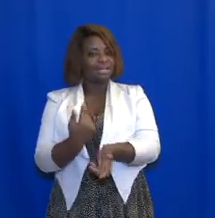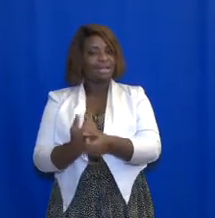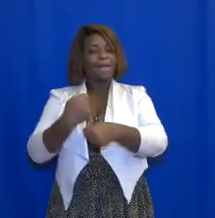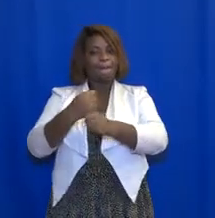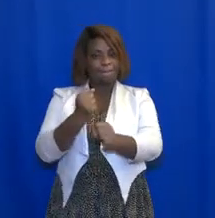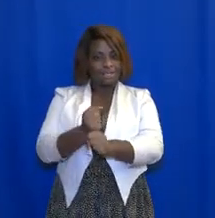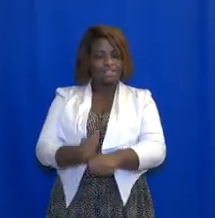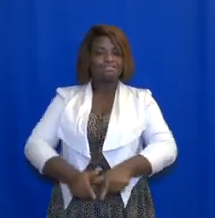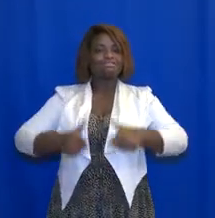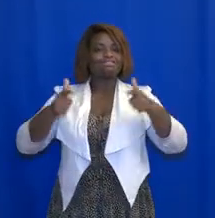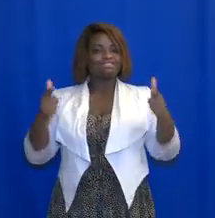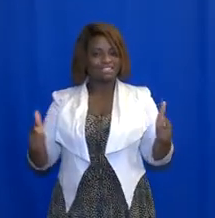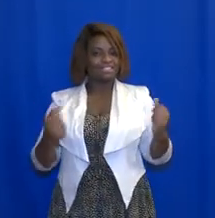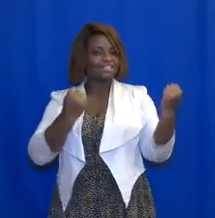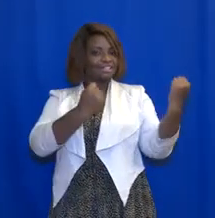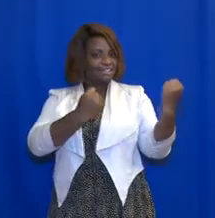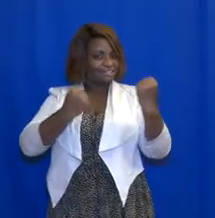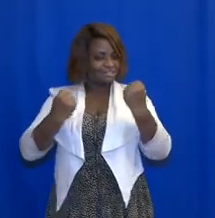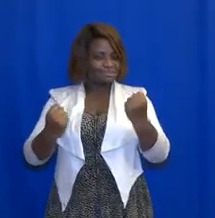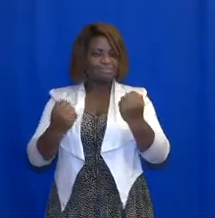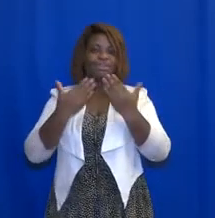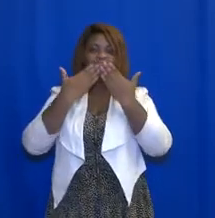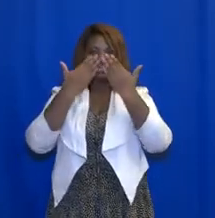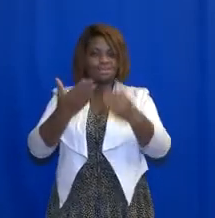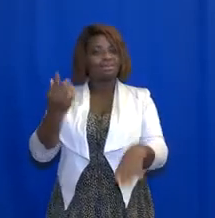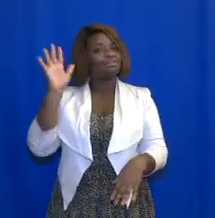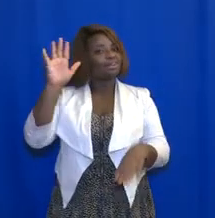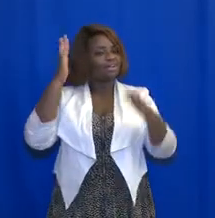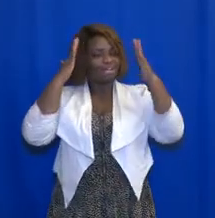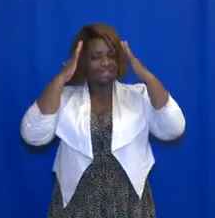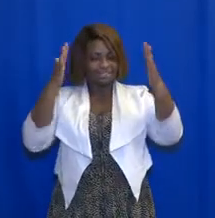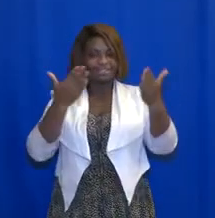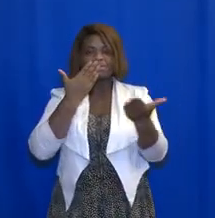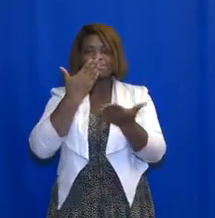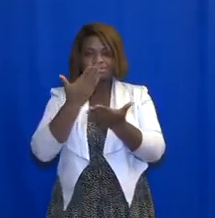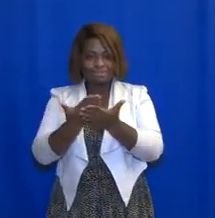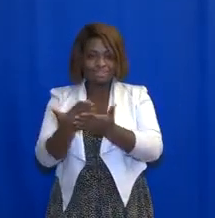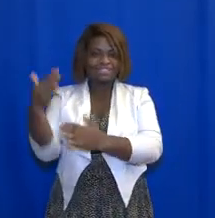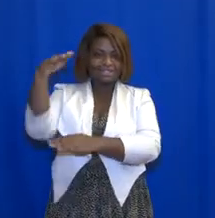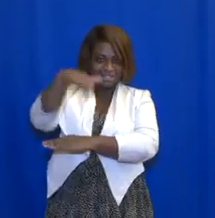great and strong. I thank you for your attention and good night.